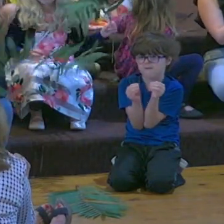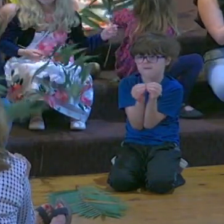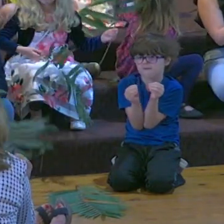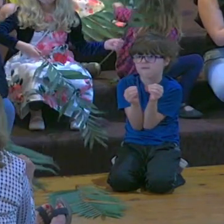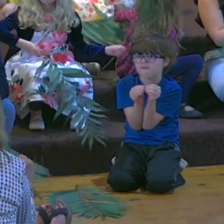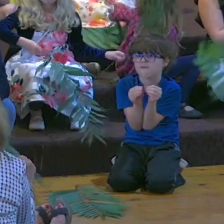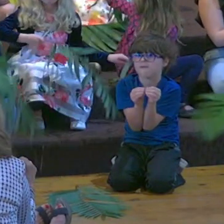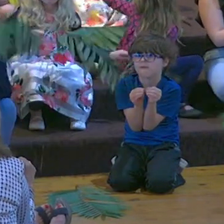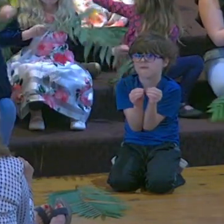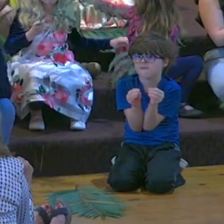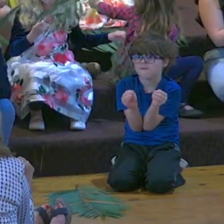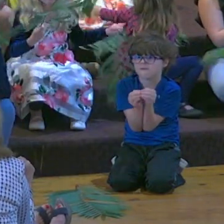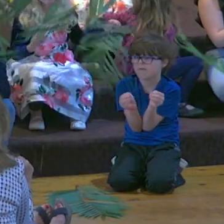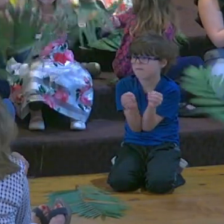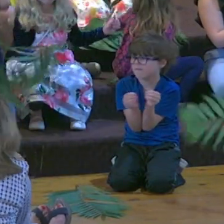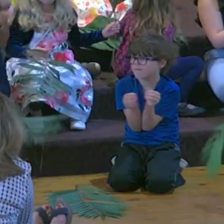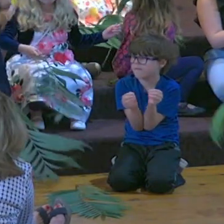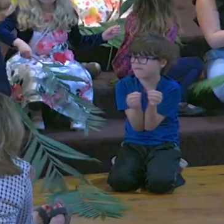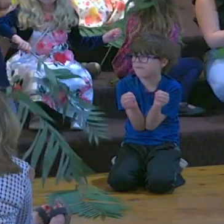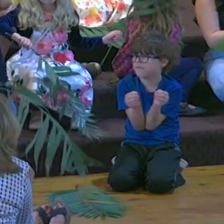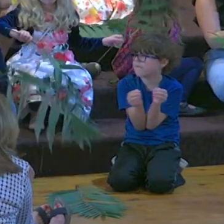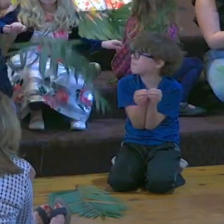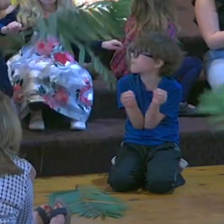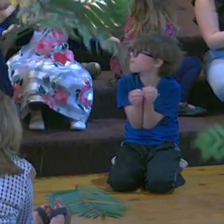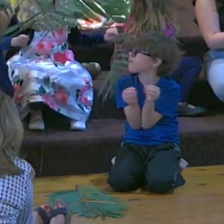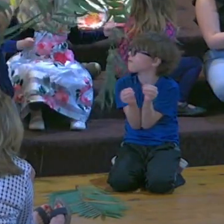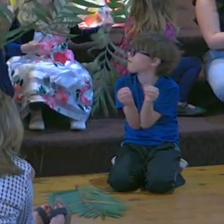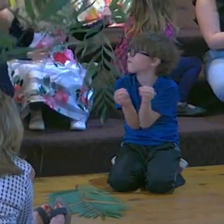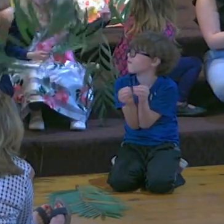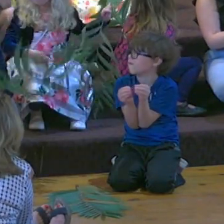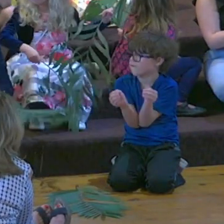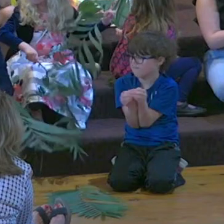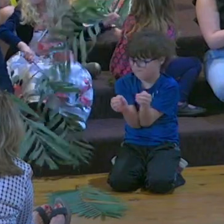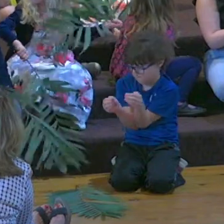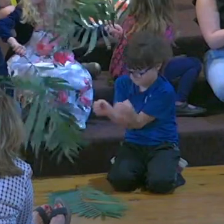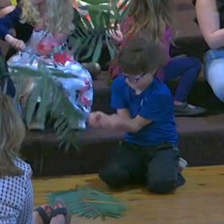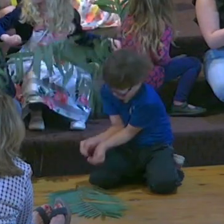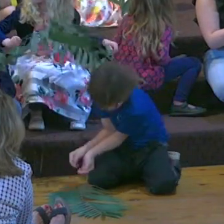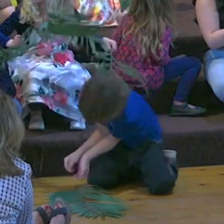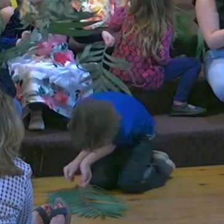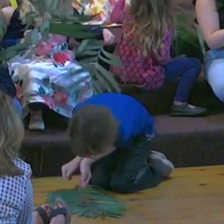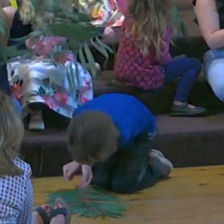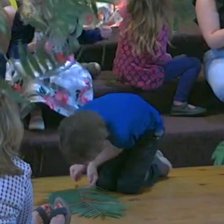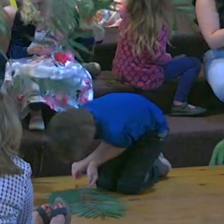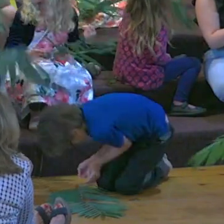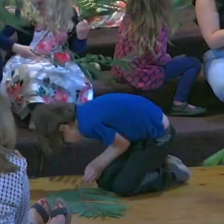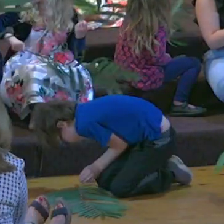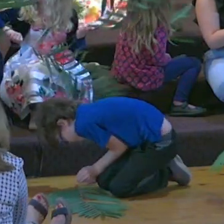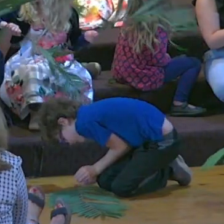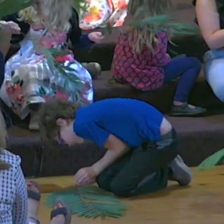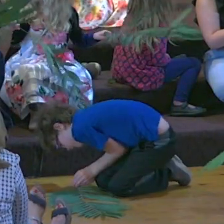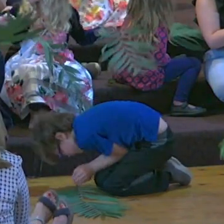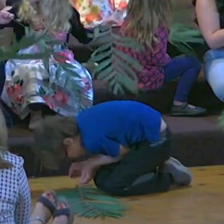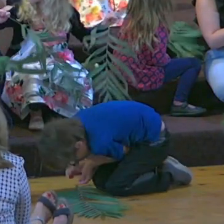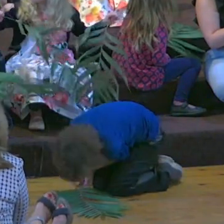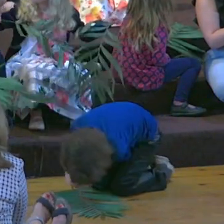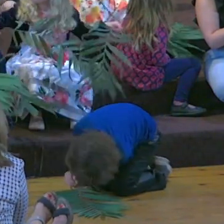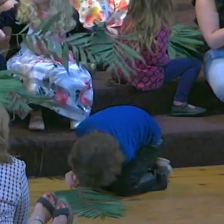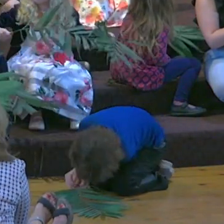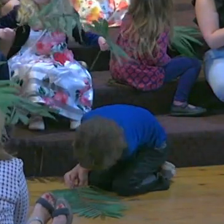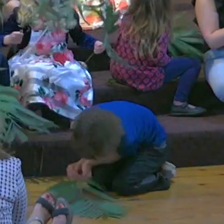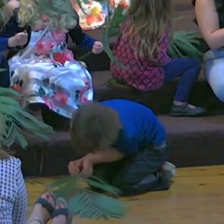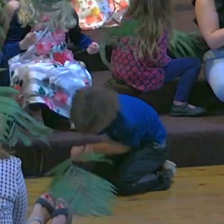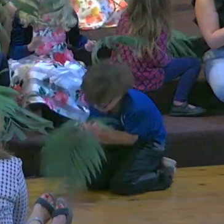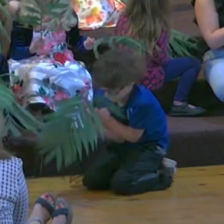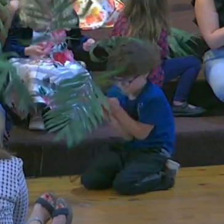struggling and need help. So that's my Palm Sunday story. Will you pray with me? You can hold your palm in your hand if you